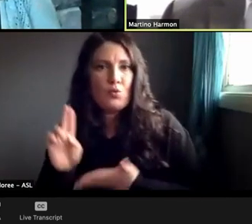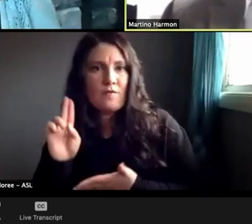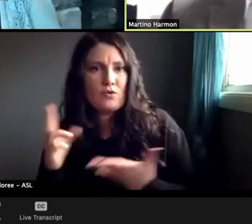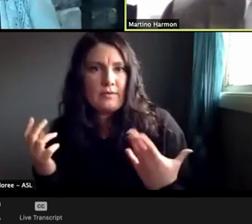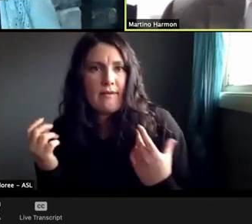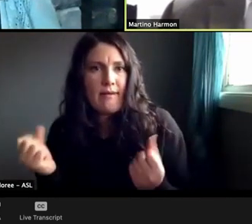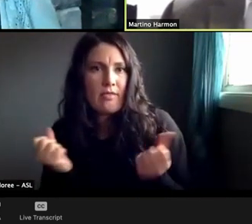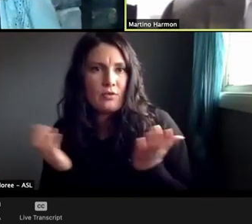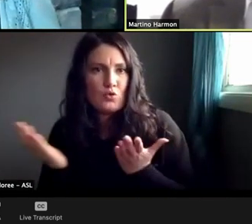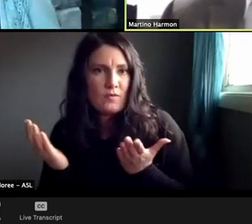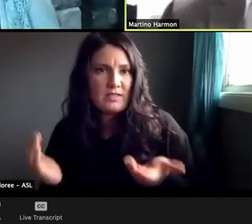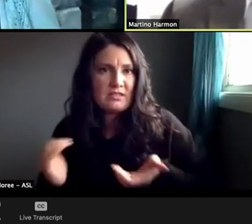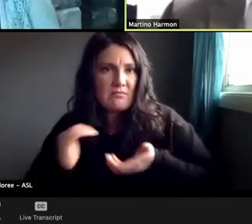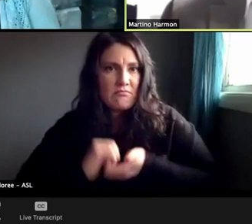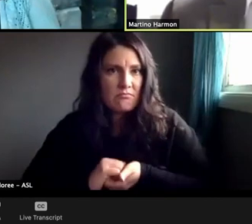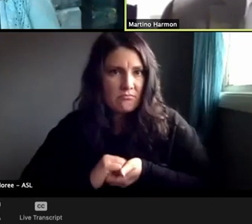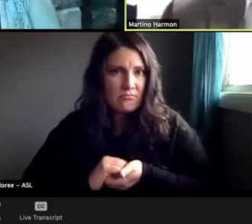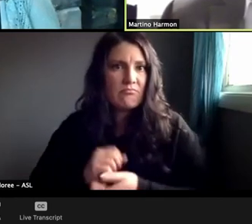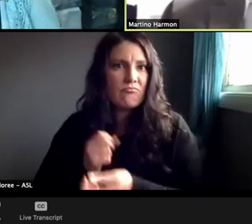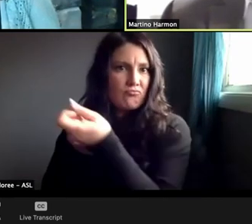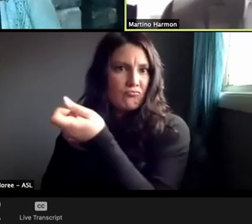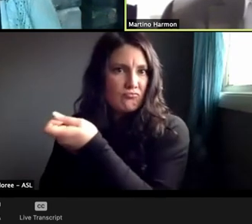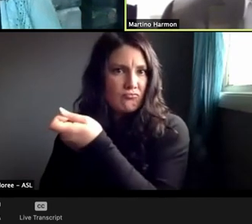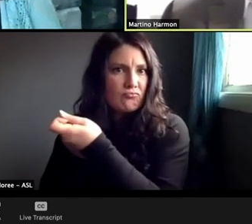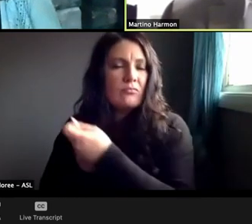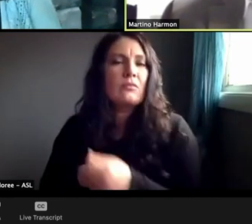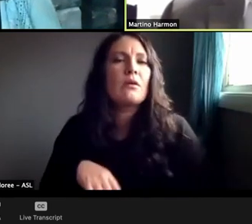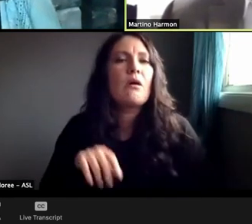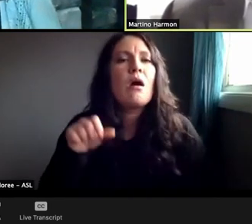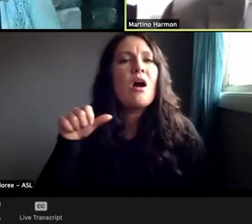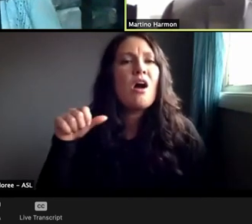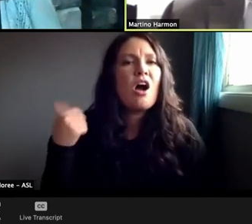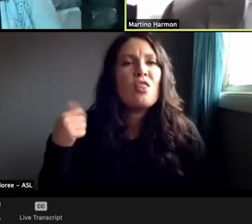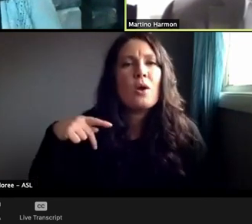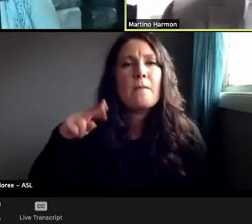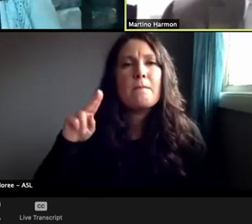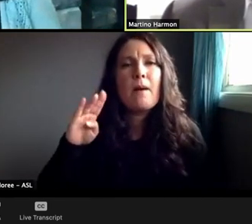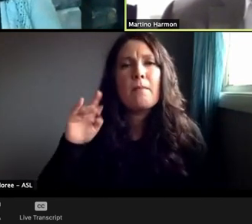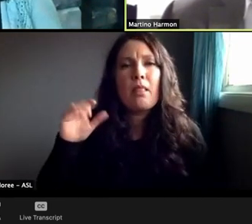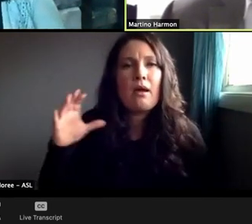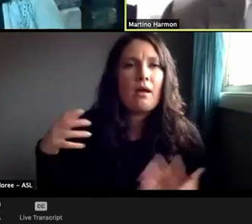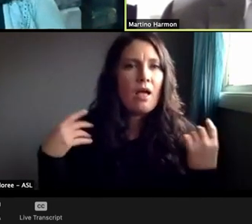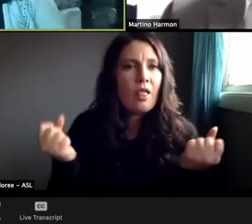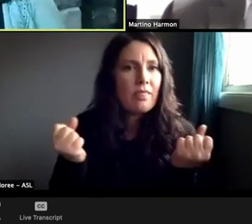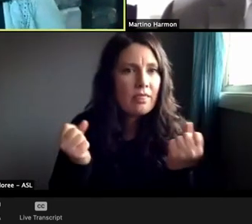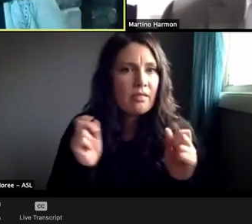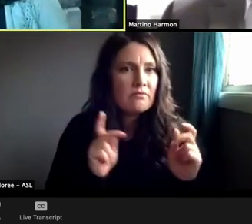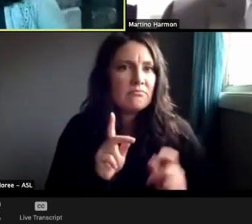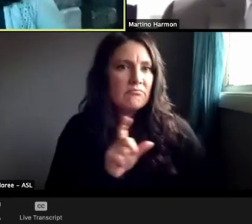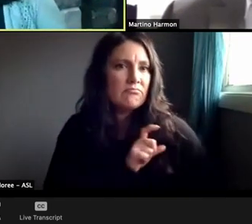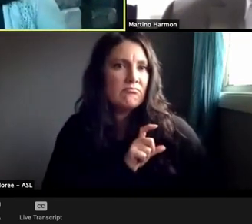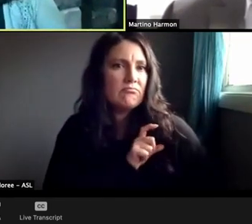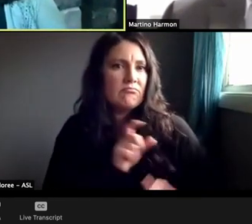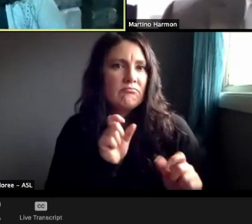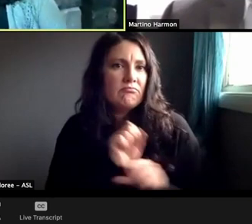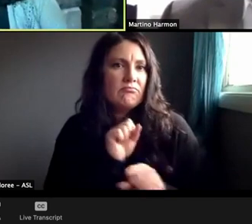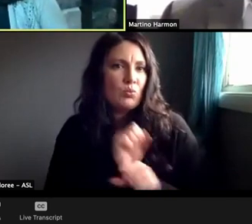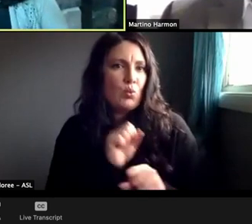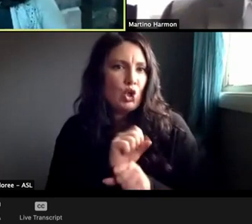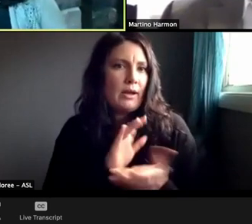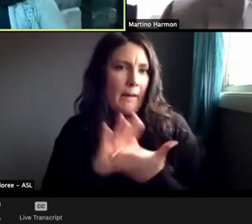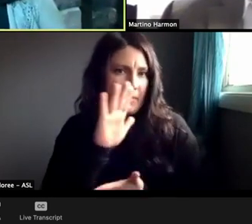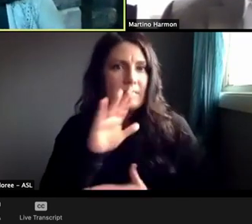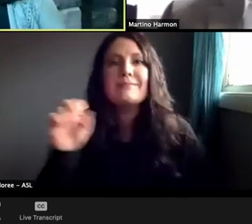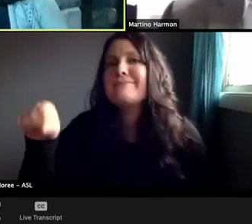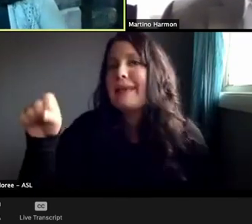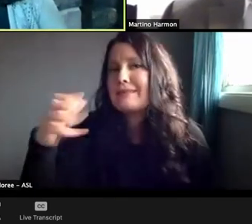service and other public health professionals on campus. Yeah, I will just add that thankfully the numbers